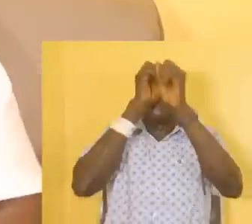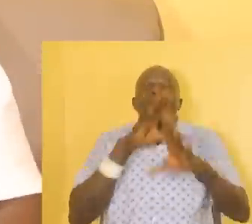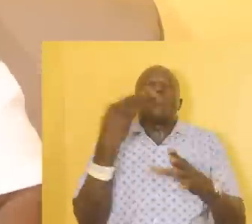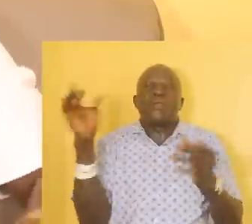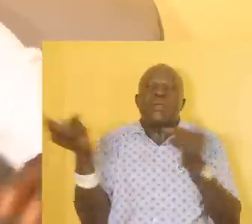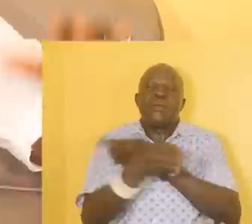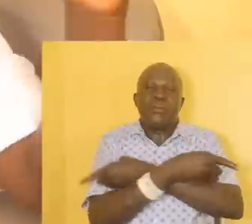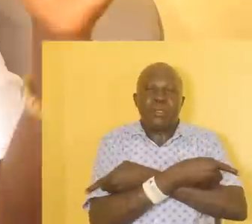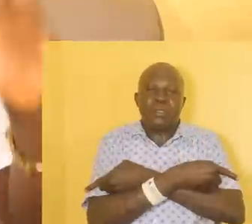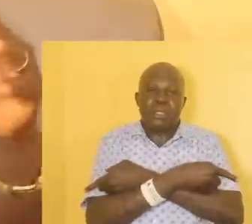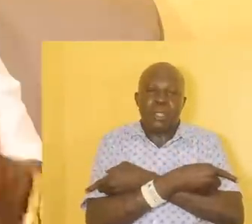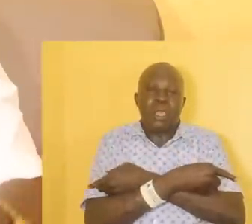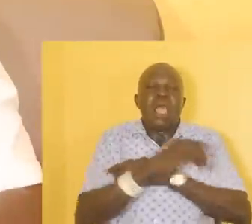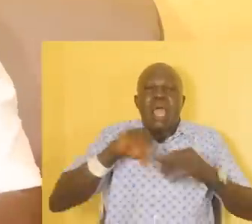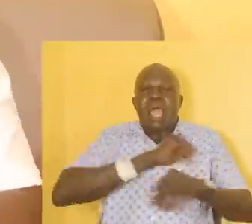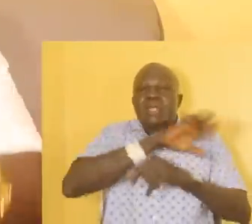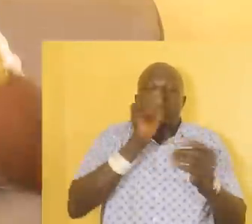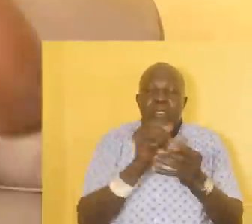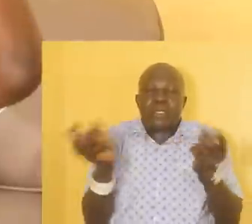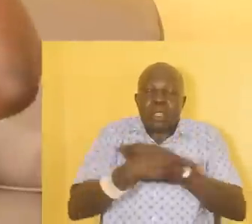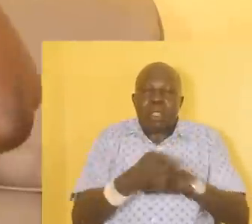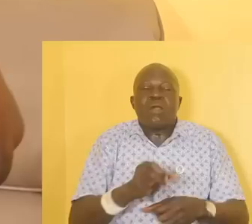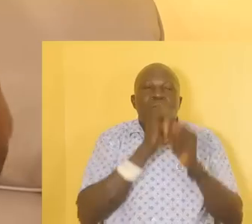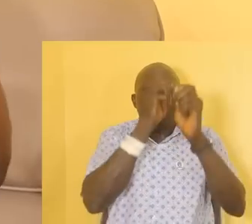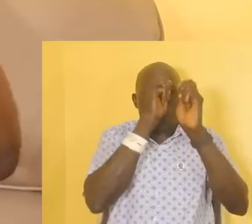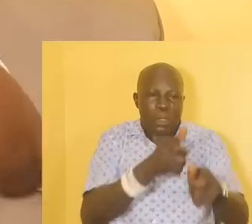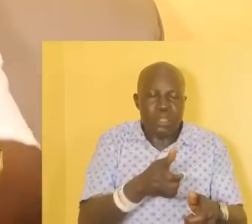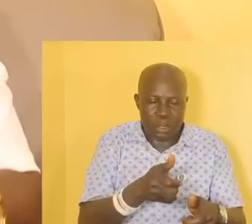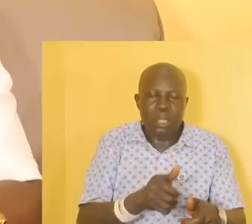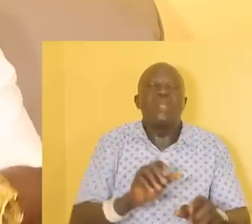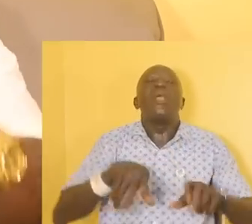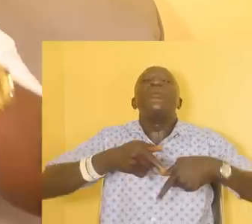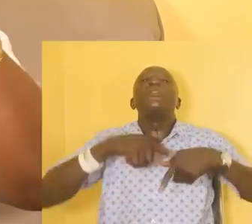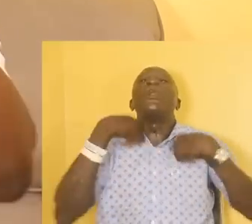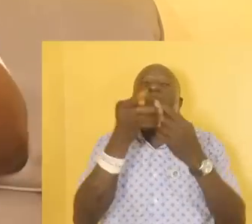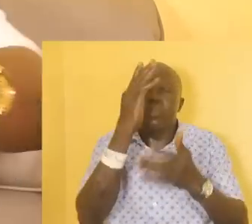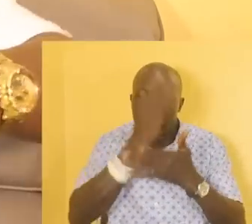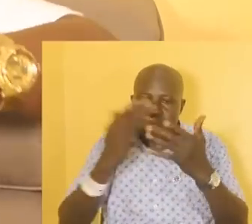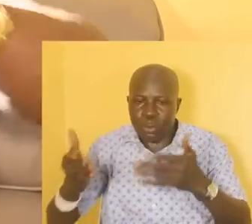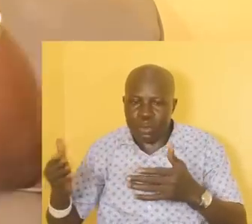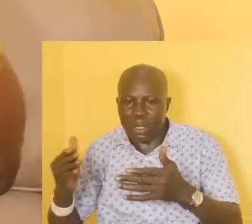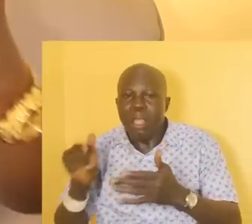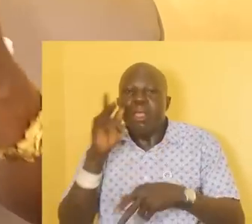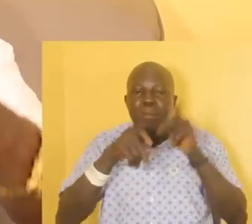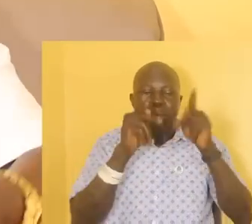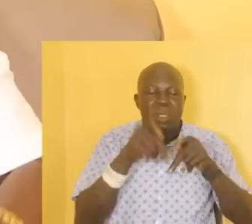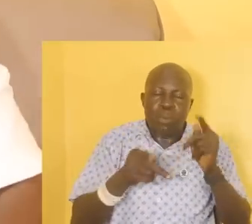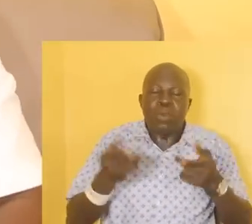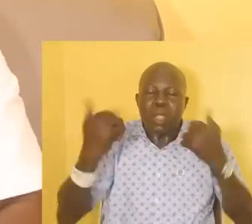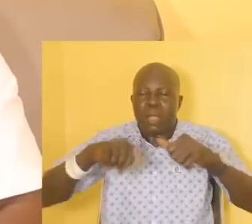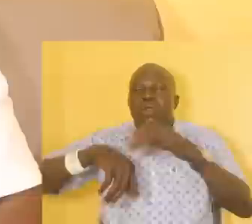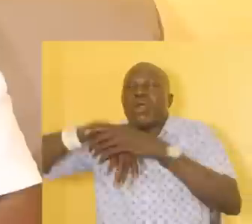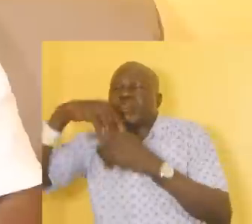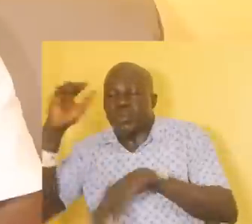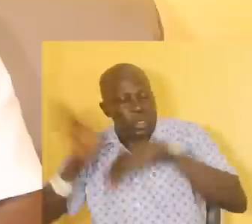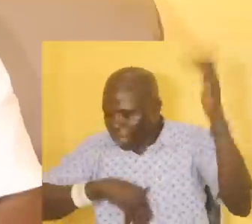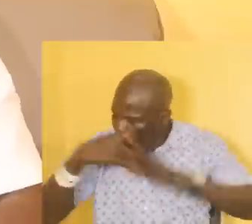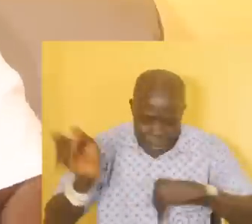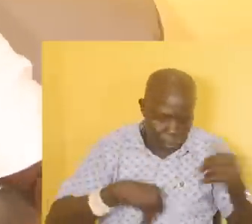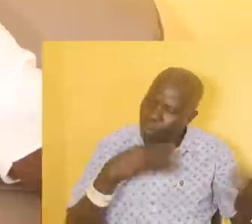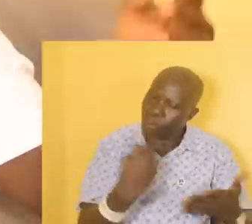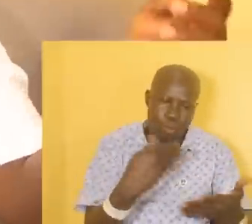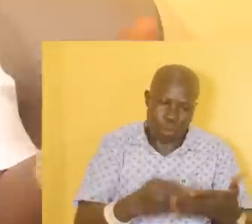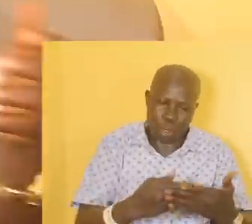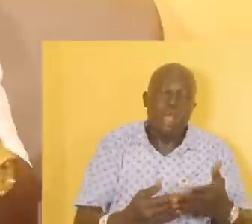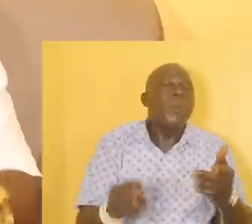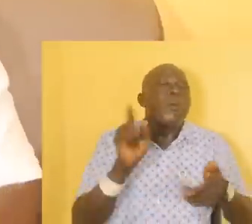a day of blessing and day of blessing. Let me tell you something. One can go without